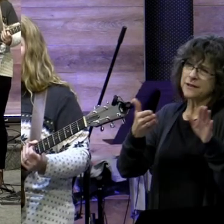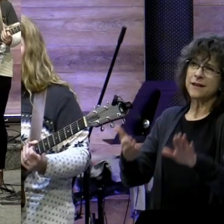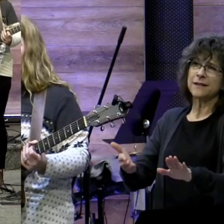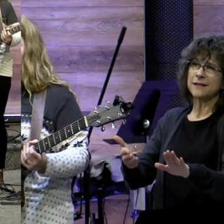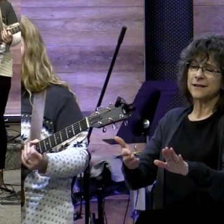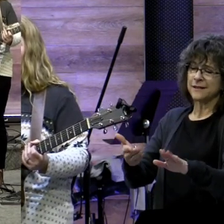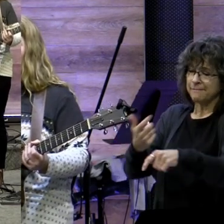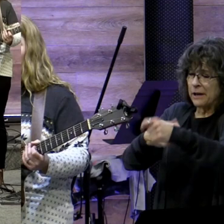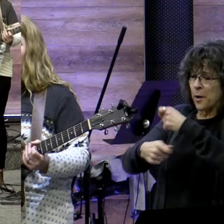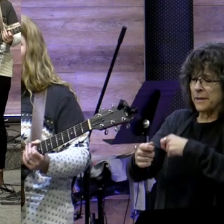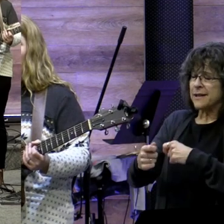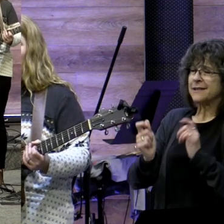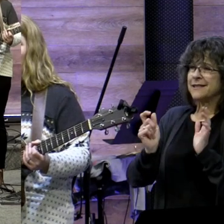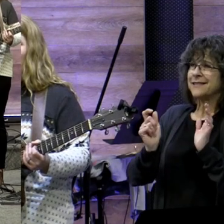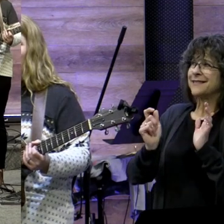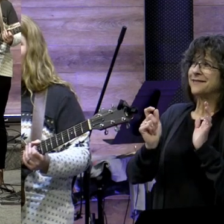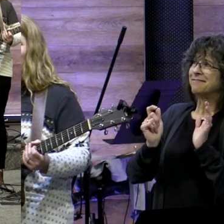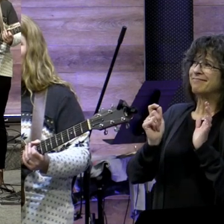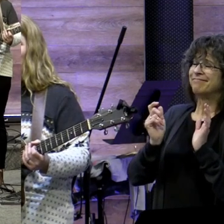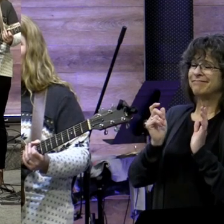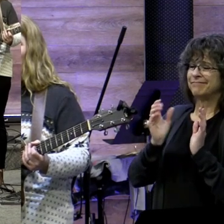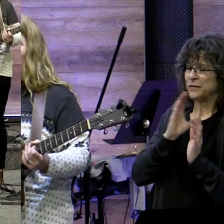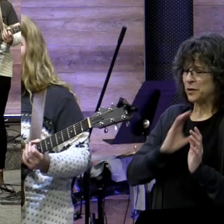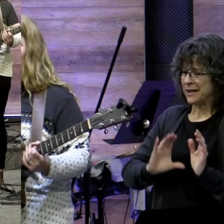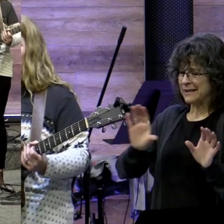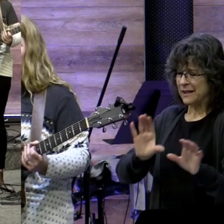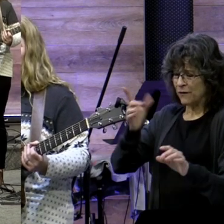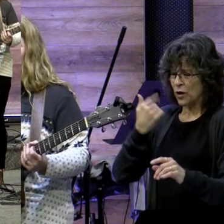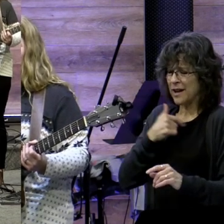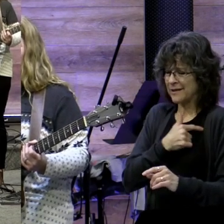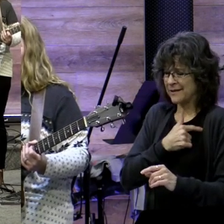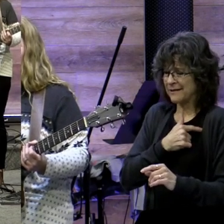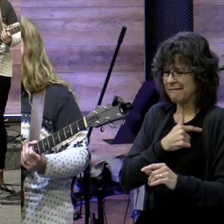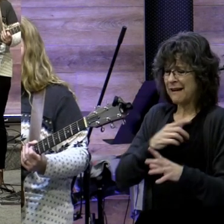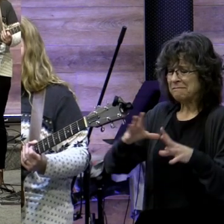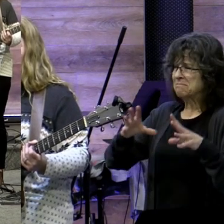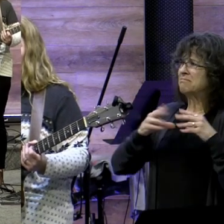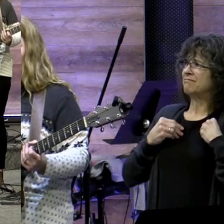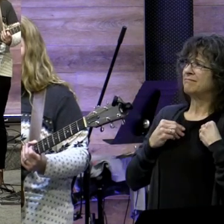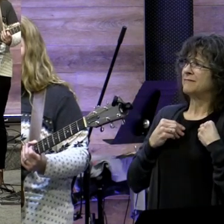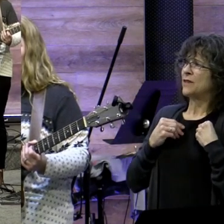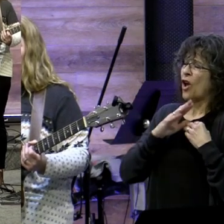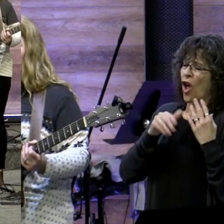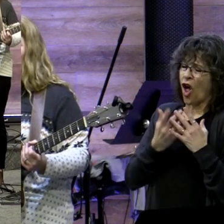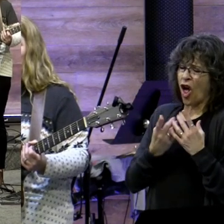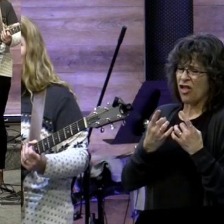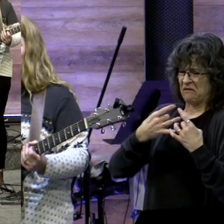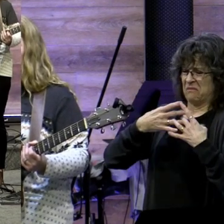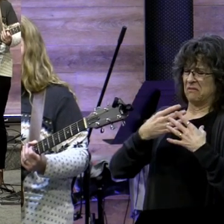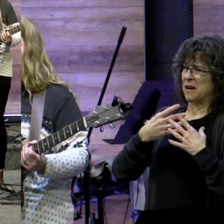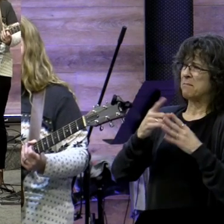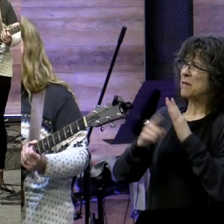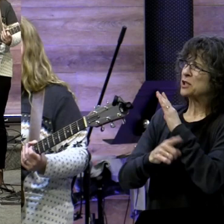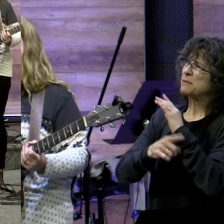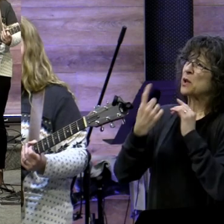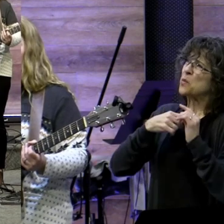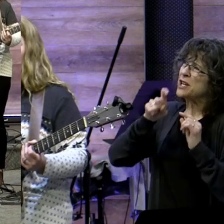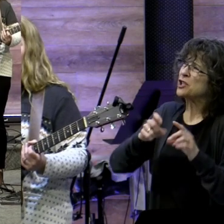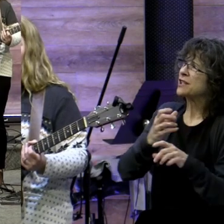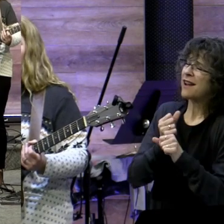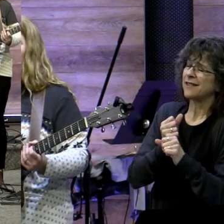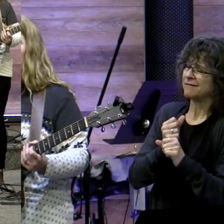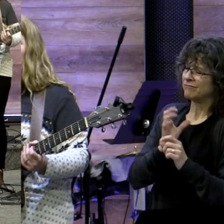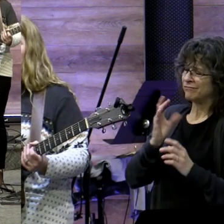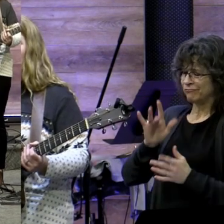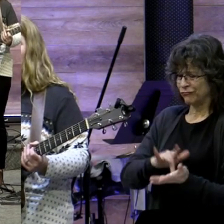place, bearing the wrath that we deserved. We also rejoice that he didn't stay dead, but that